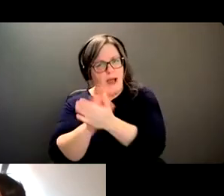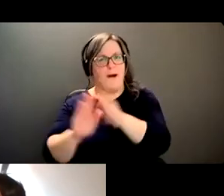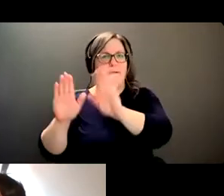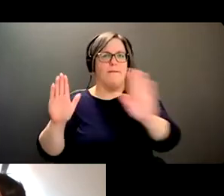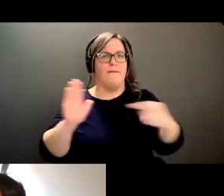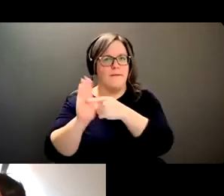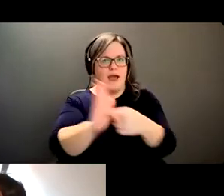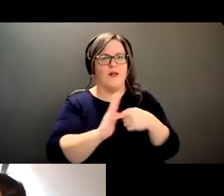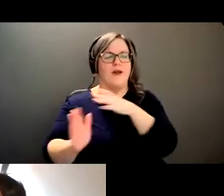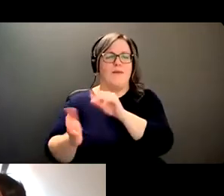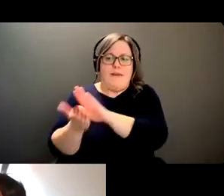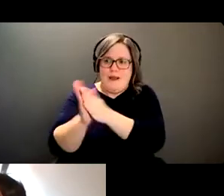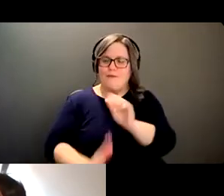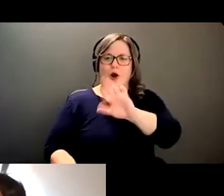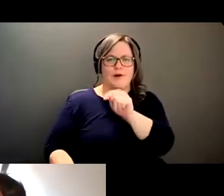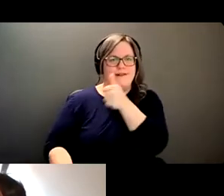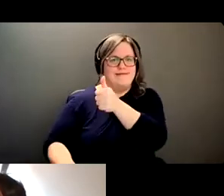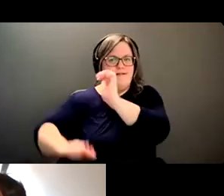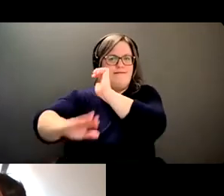So there's,